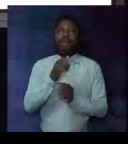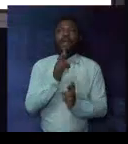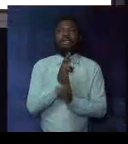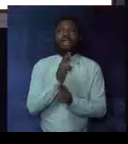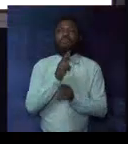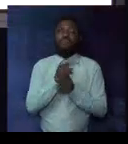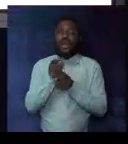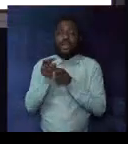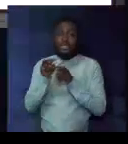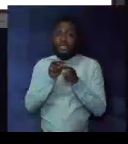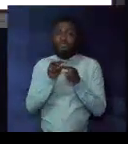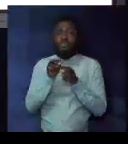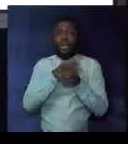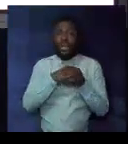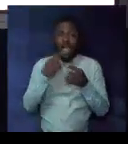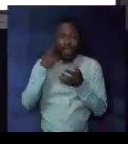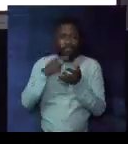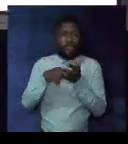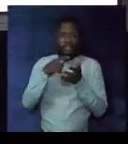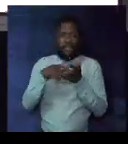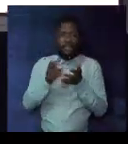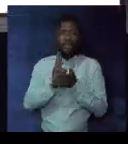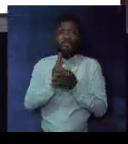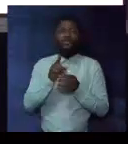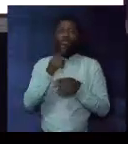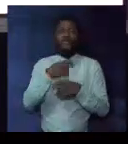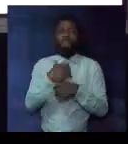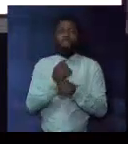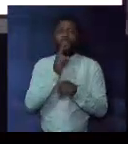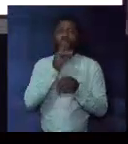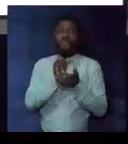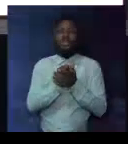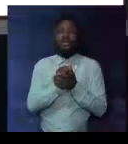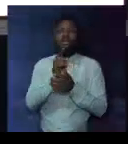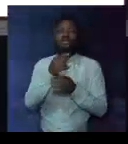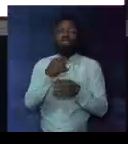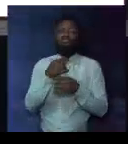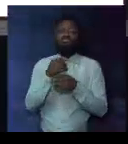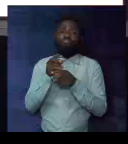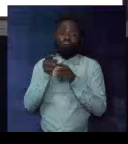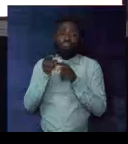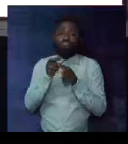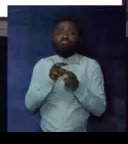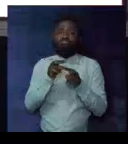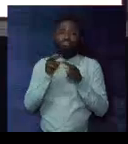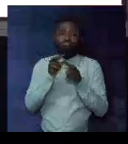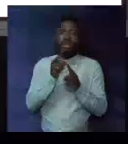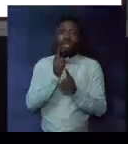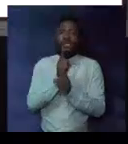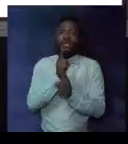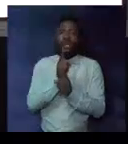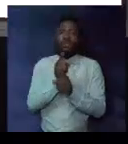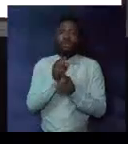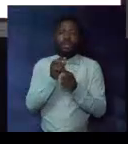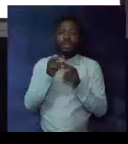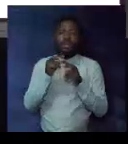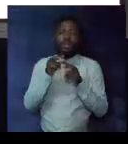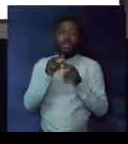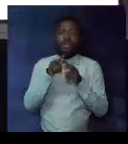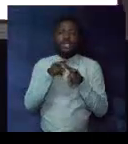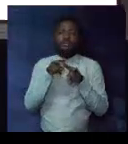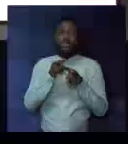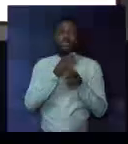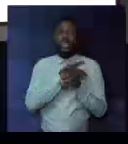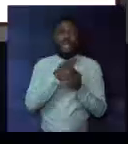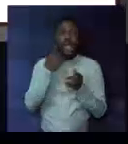1, regular inspection and checkup. You make sure you ensure regular inspection and checkup on